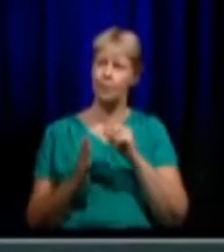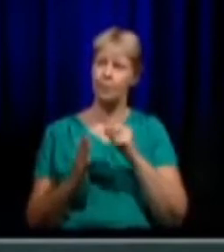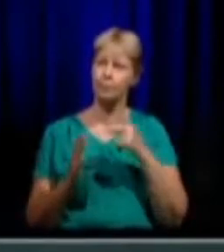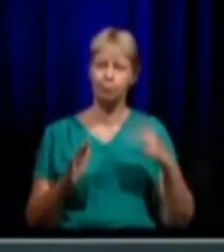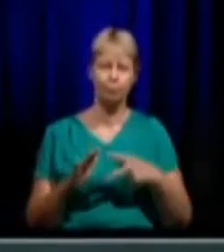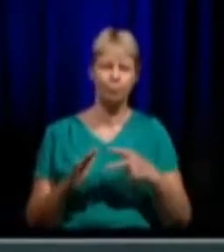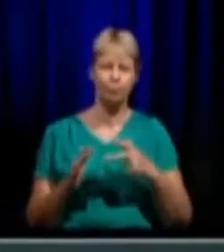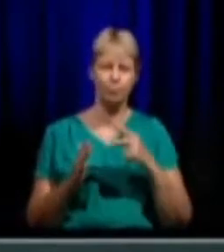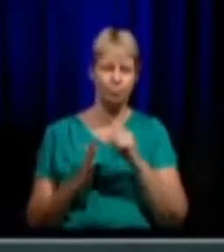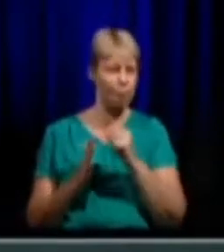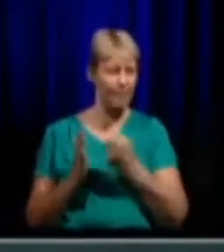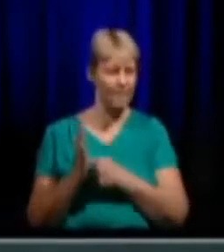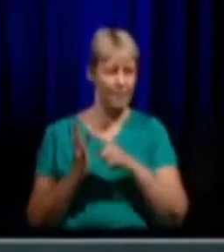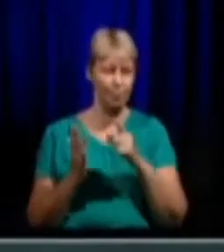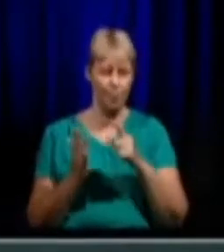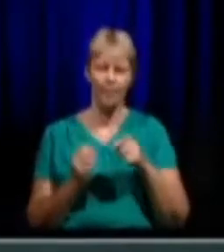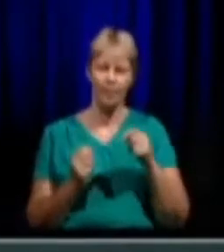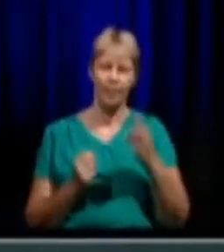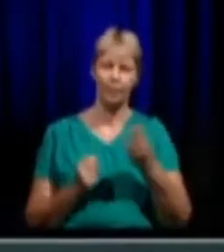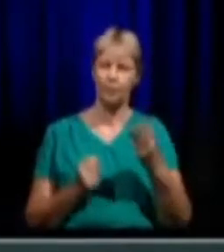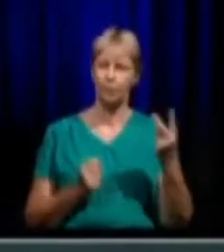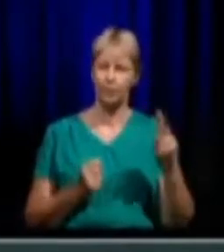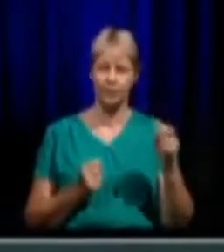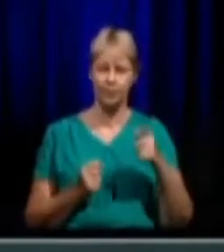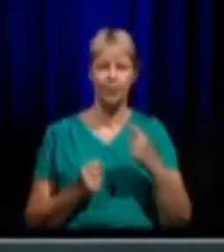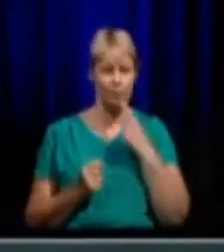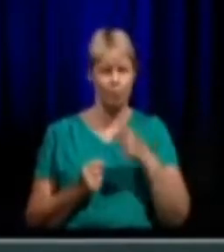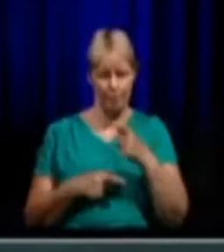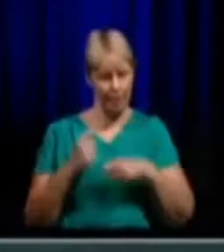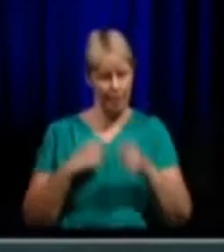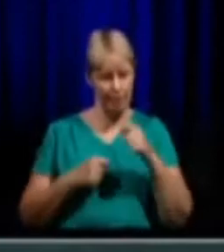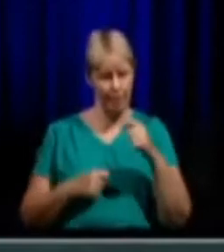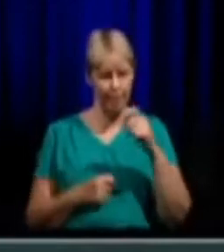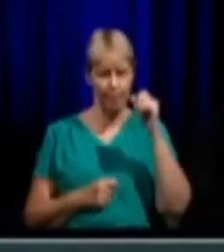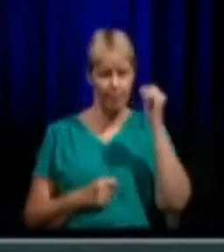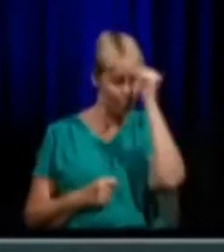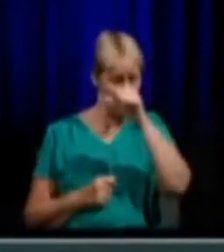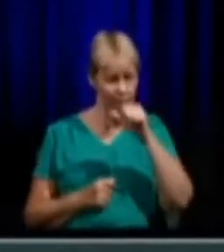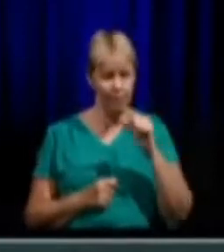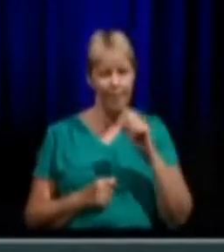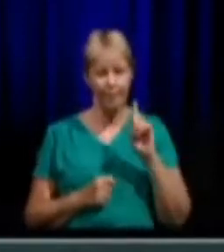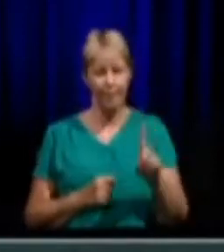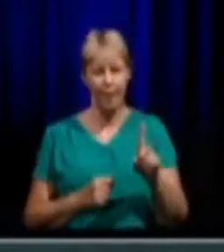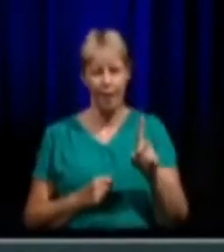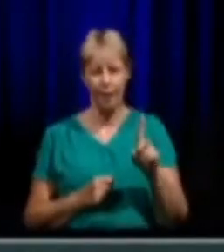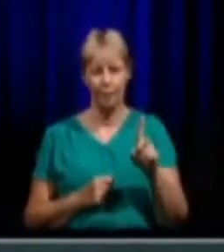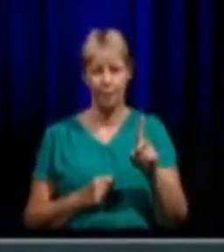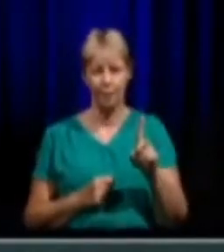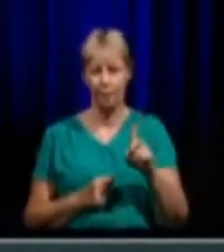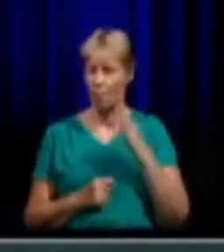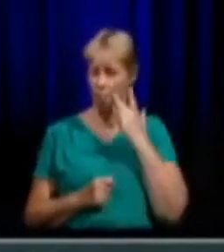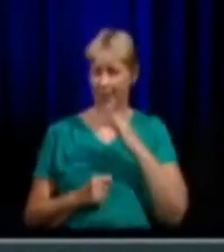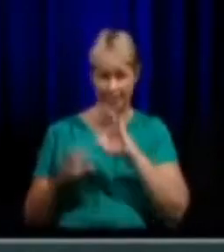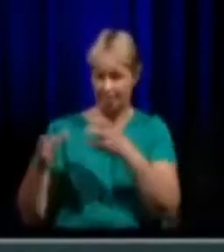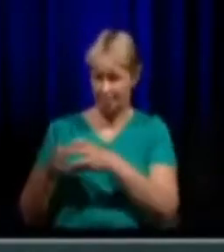you walk with the wise, you become wise. I think that's a great thing to be. But a companion of fools